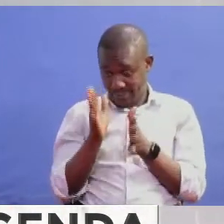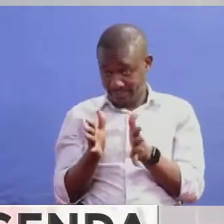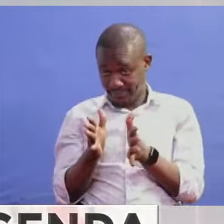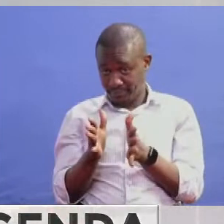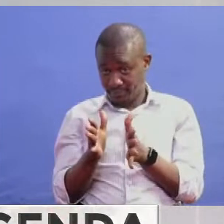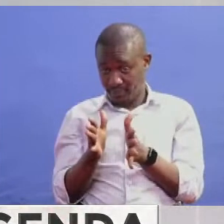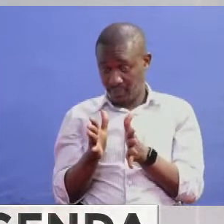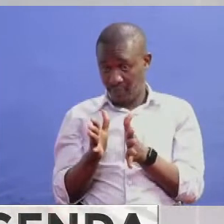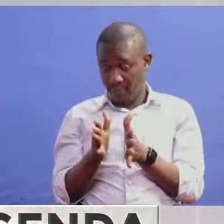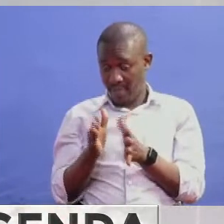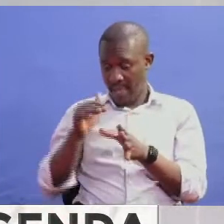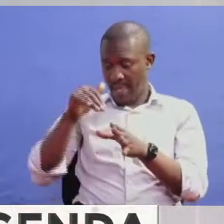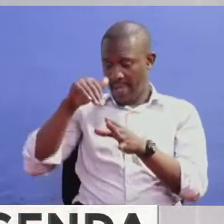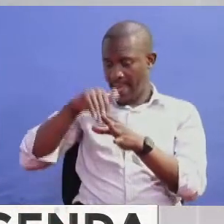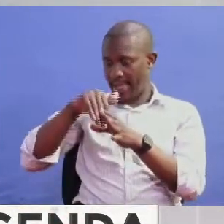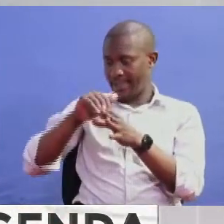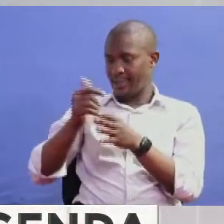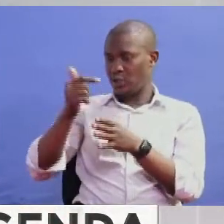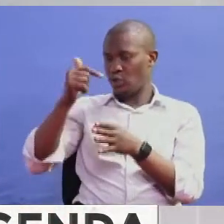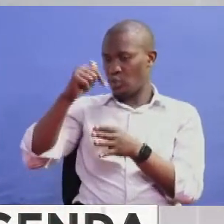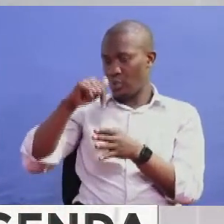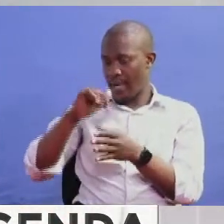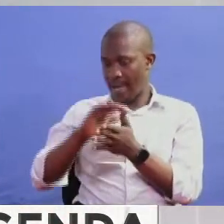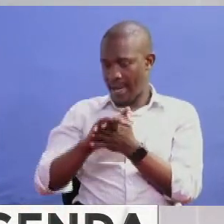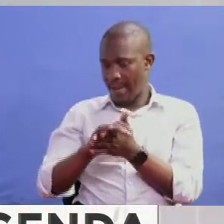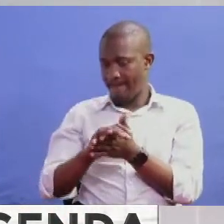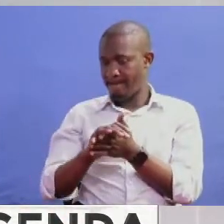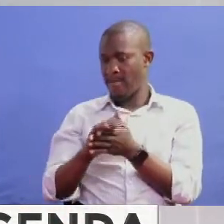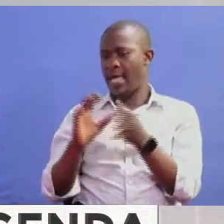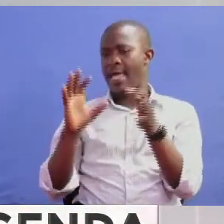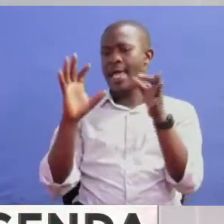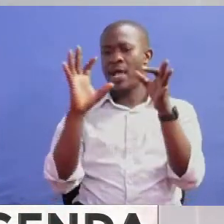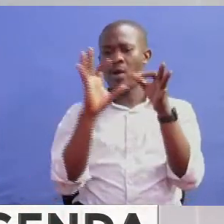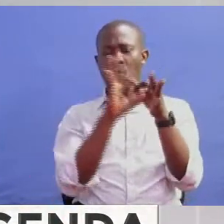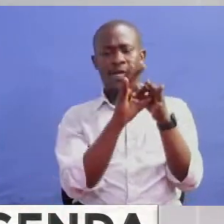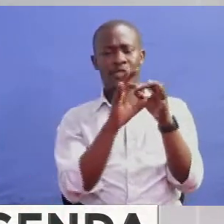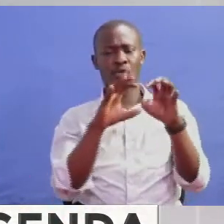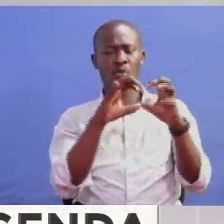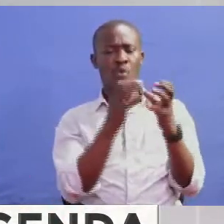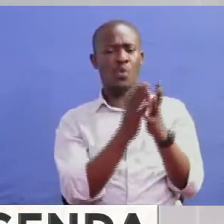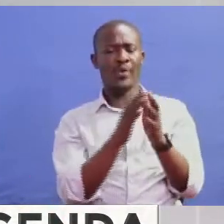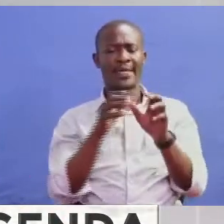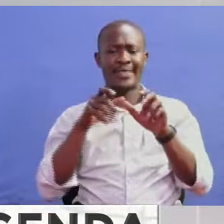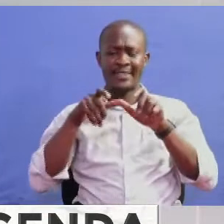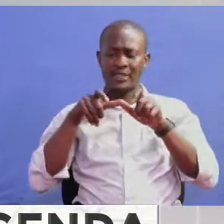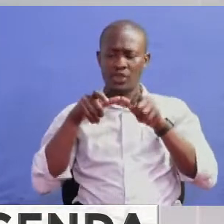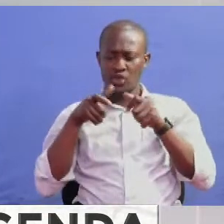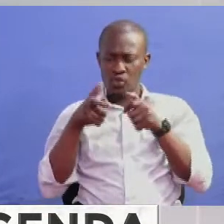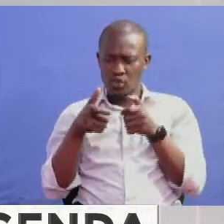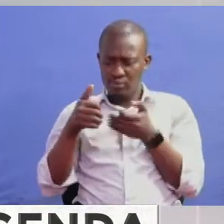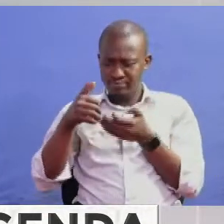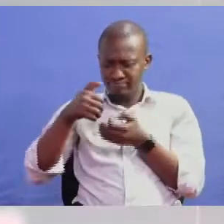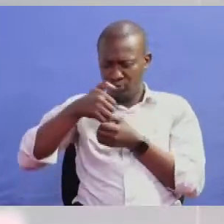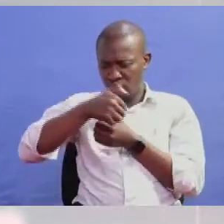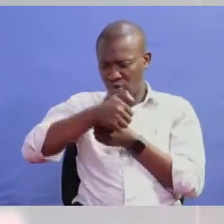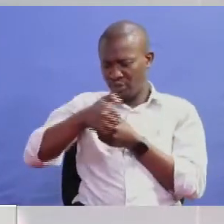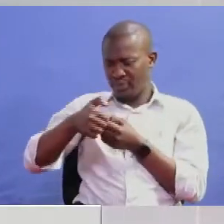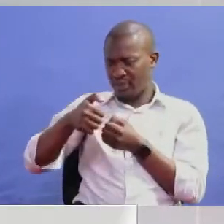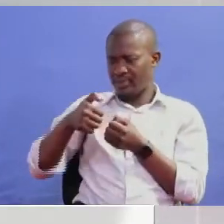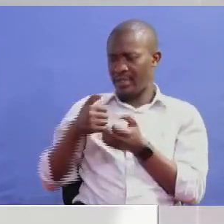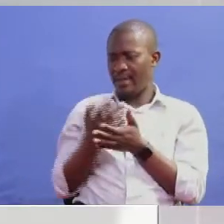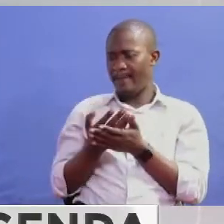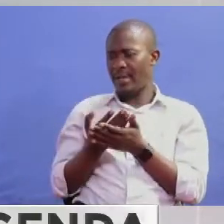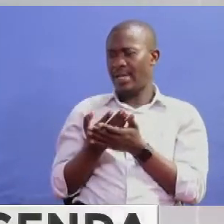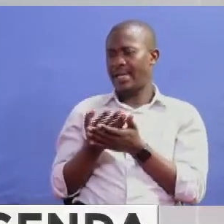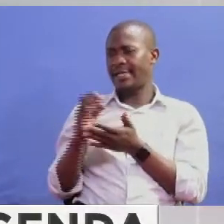least. In today's hyper-connected world, social media really plays a significant role in shaping